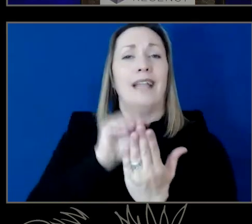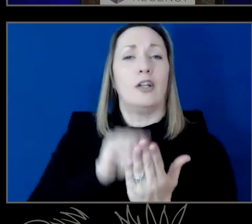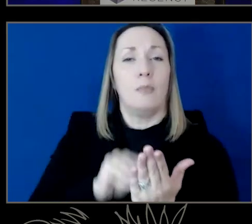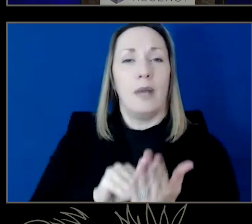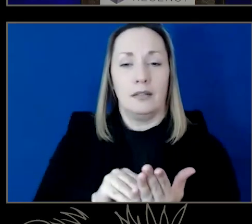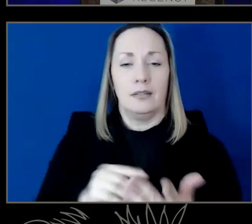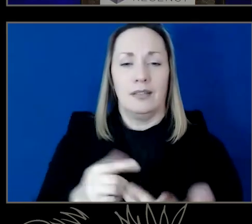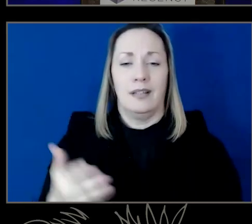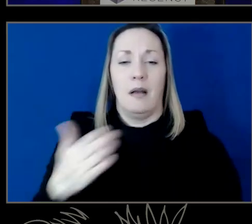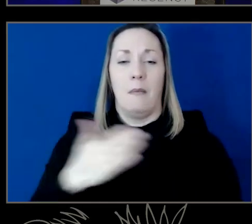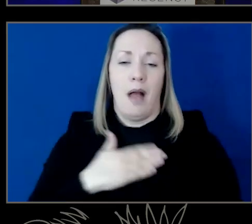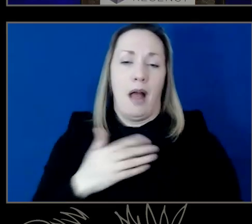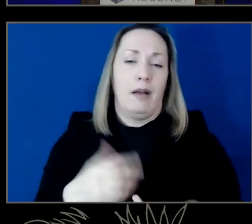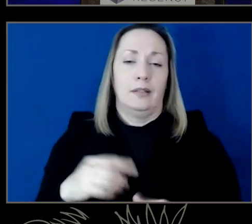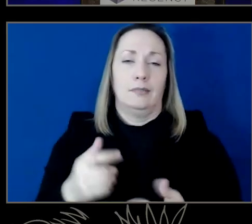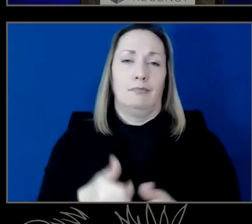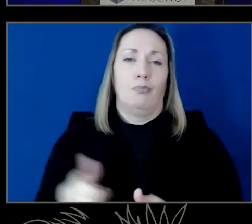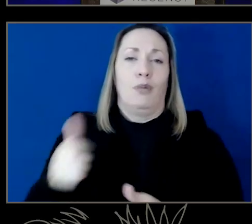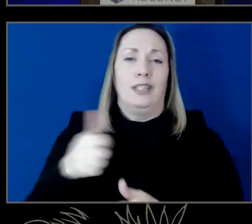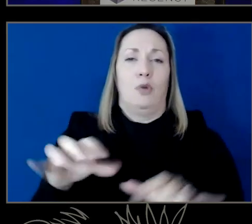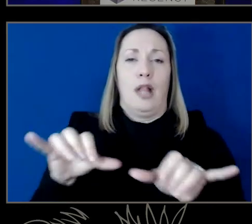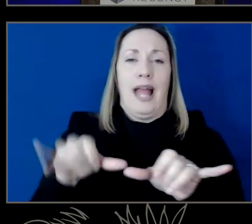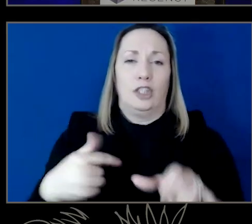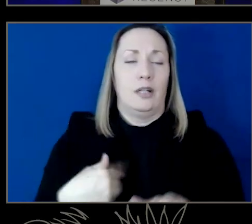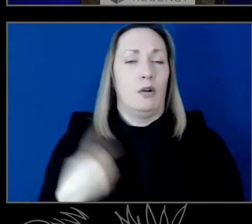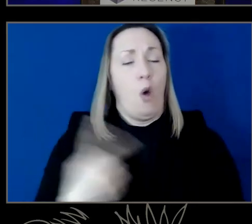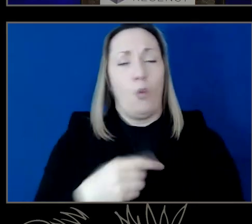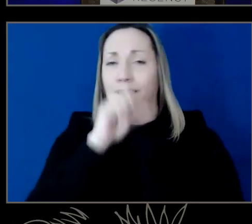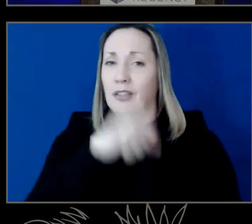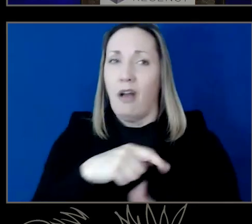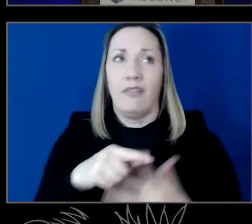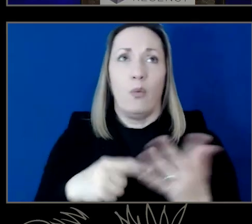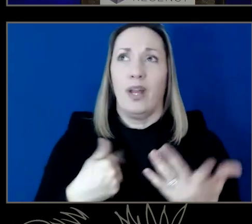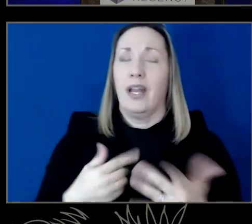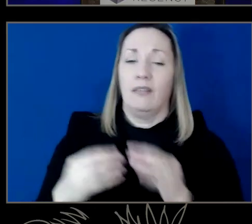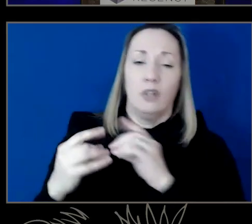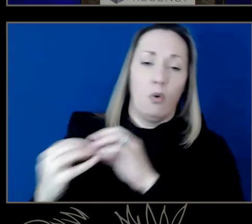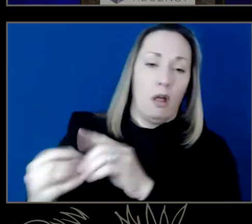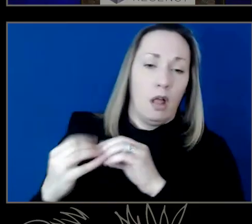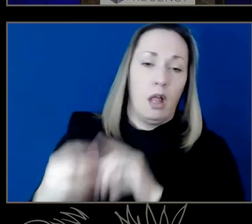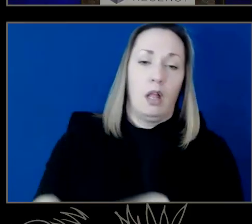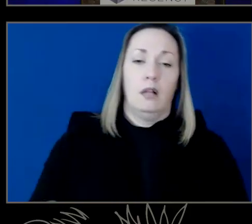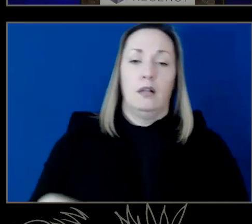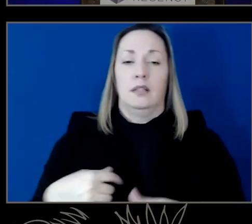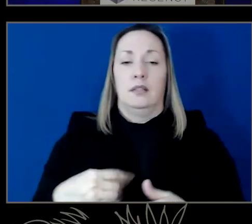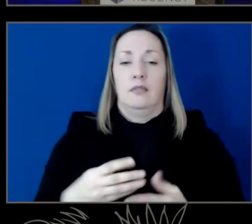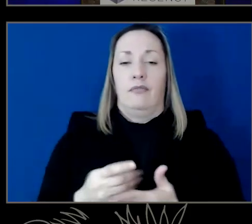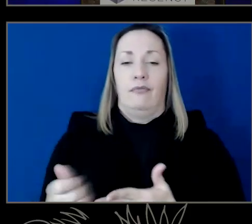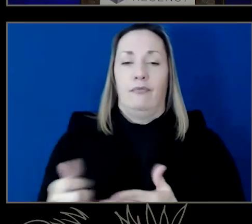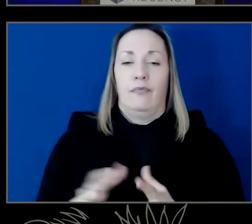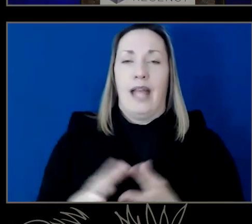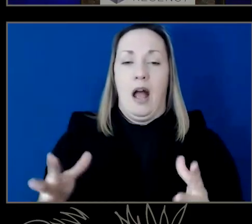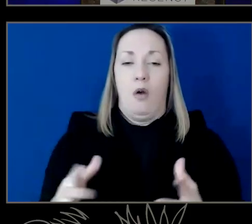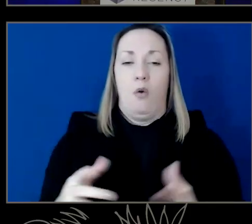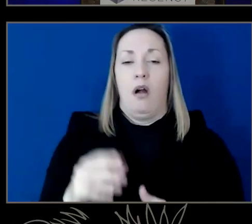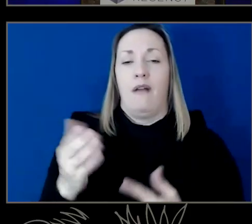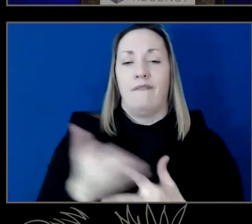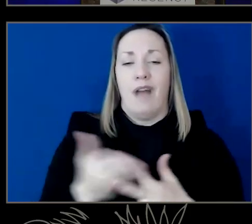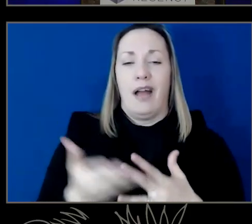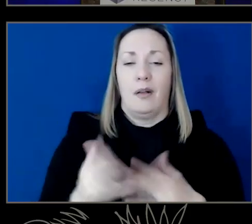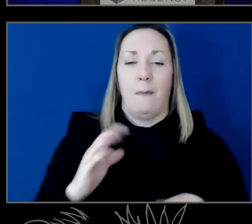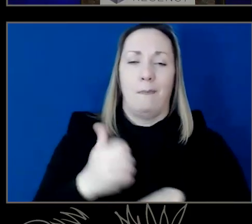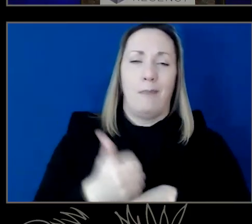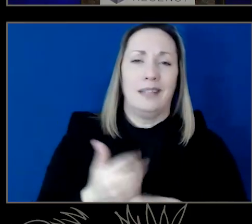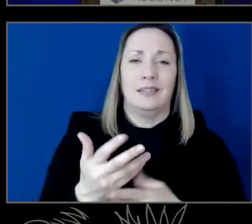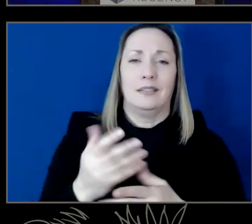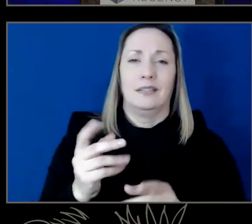that other teams had already decided for us so that we didn't have to spend time fighting about how our file-based conventions were going to work and whatnot. But